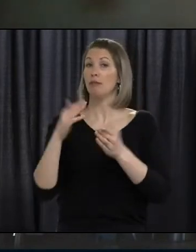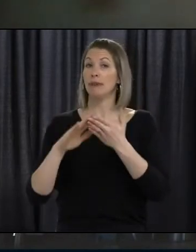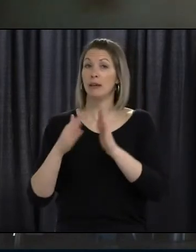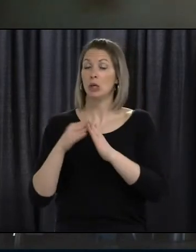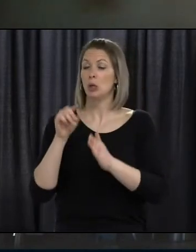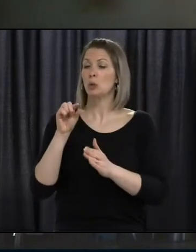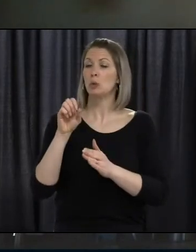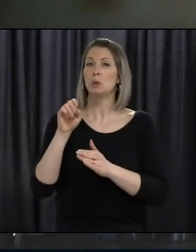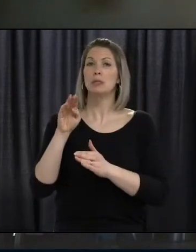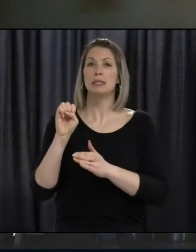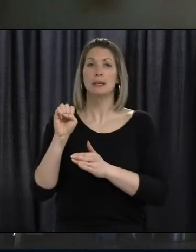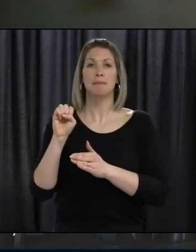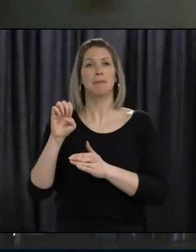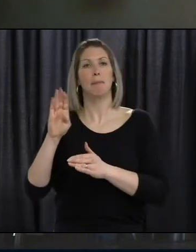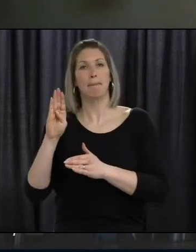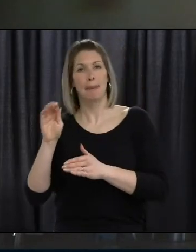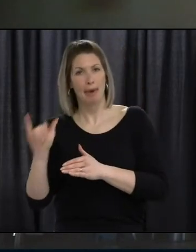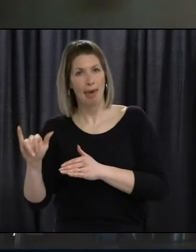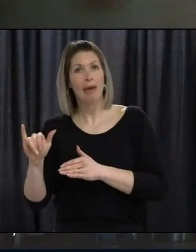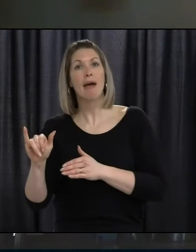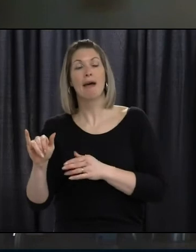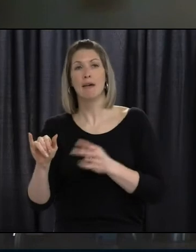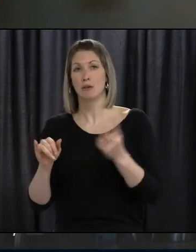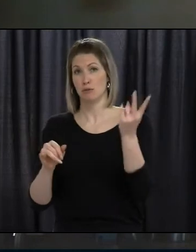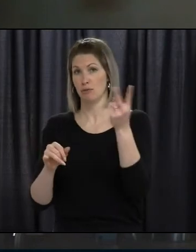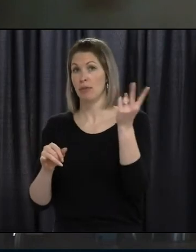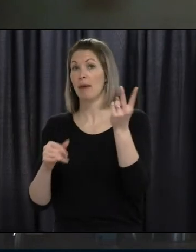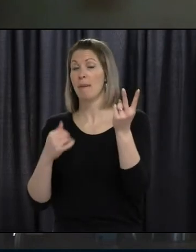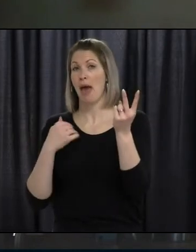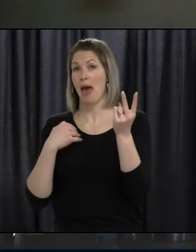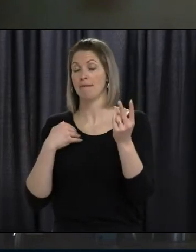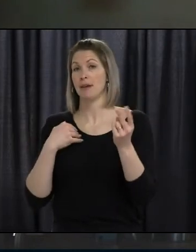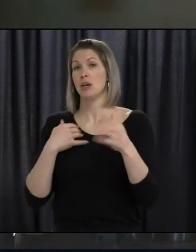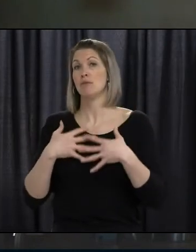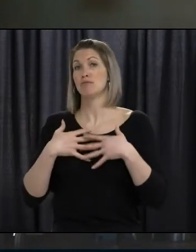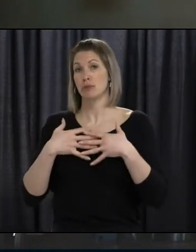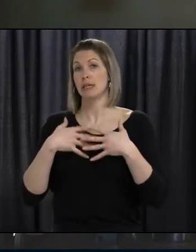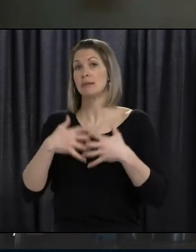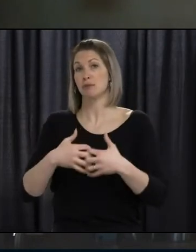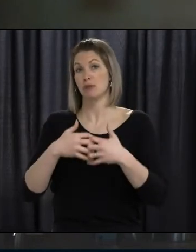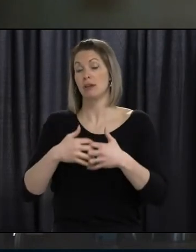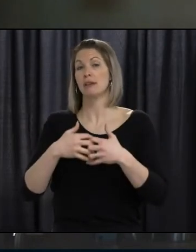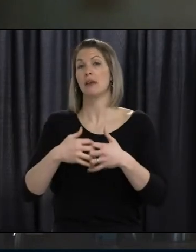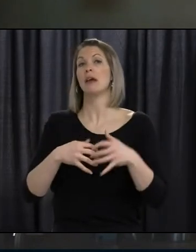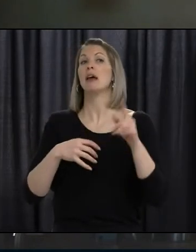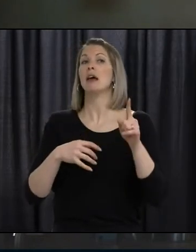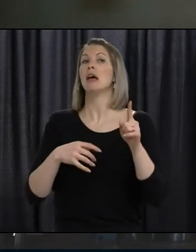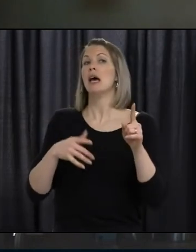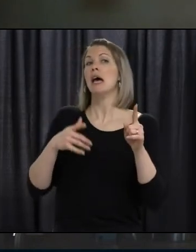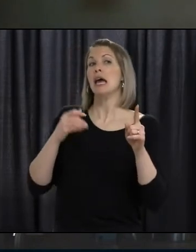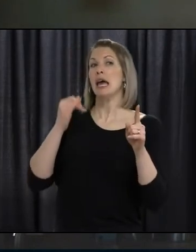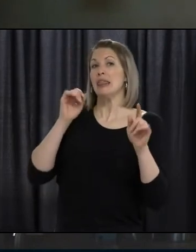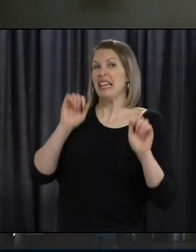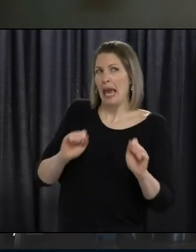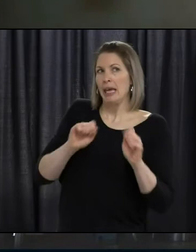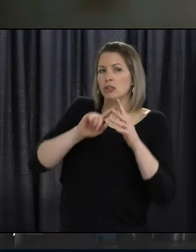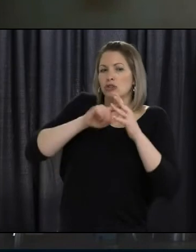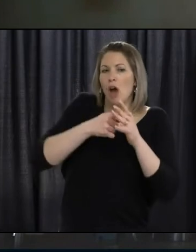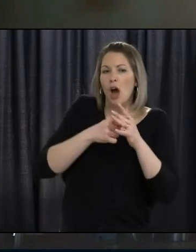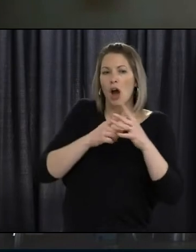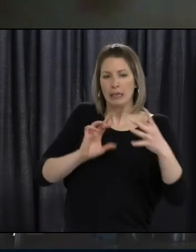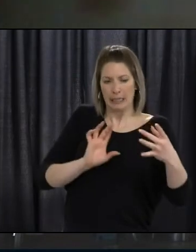staff there who can manage acutely ill patients through the acute phase and get them established on ventilators. But because